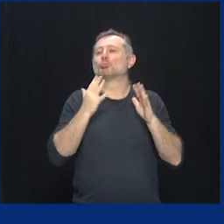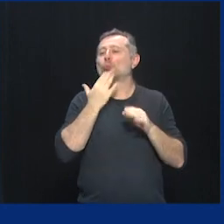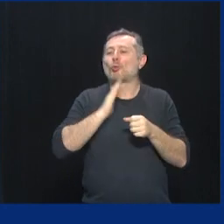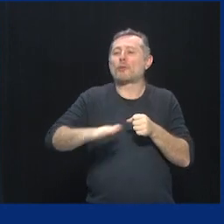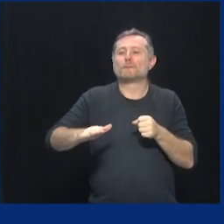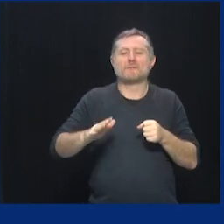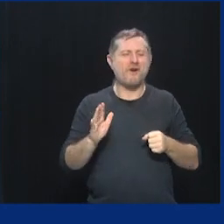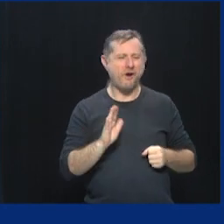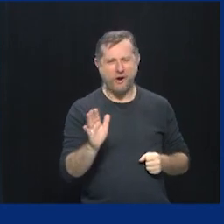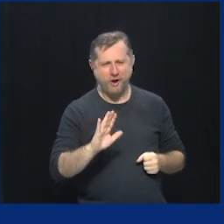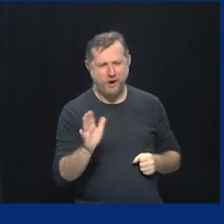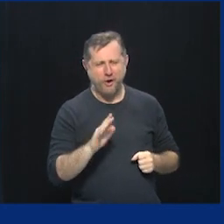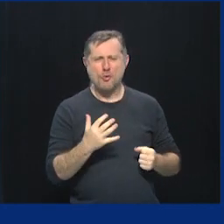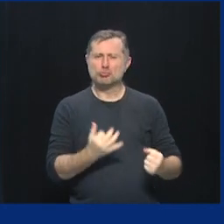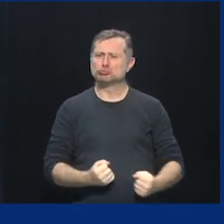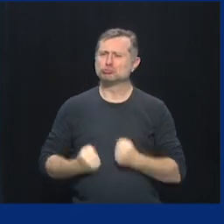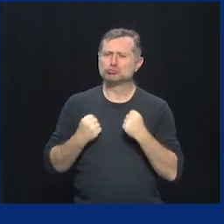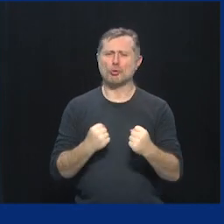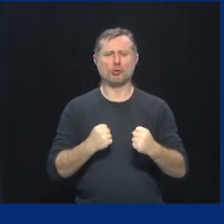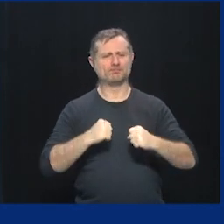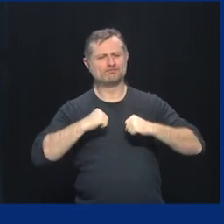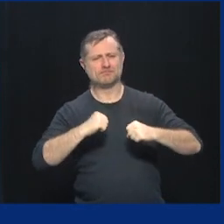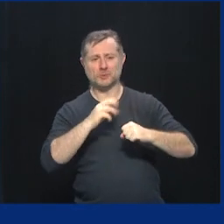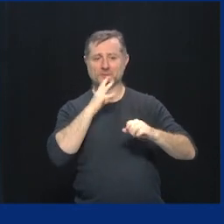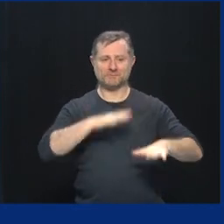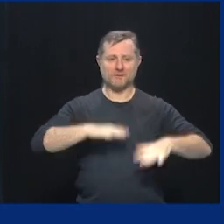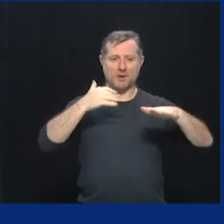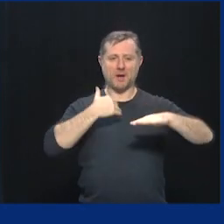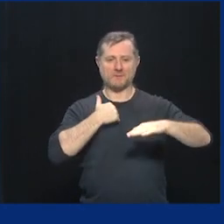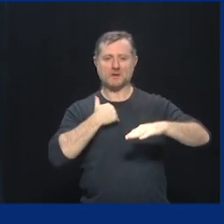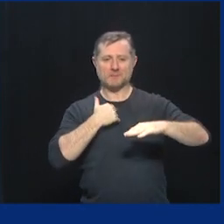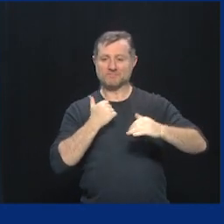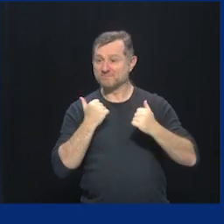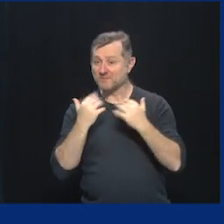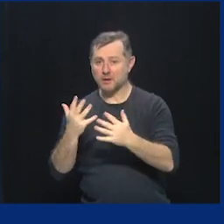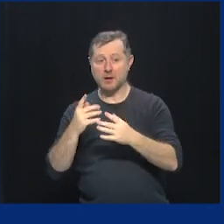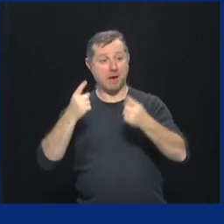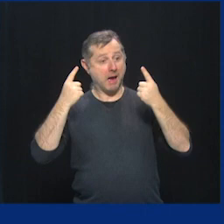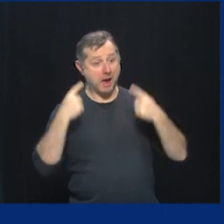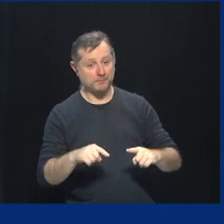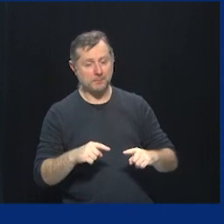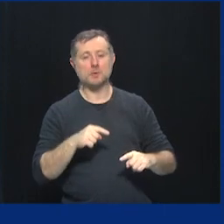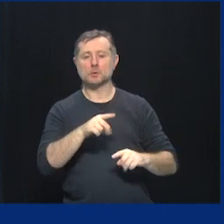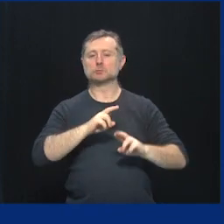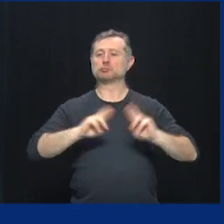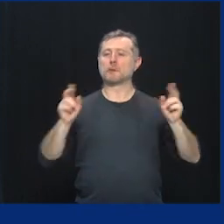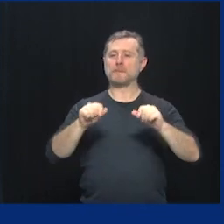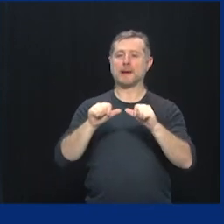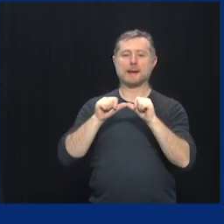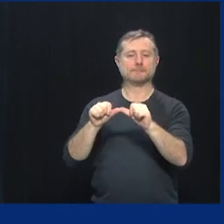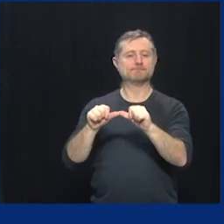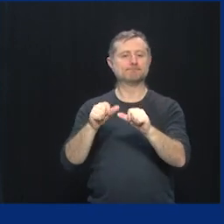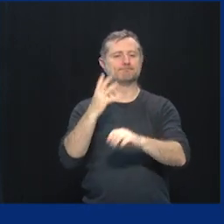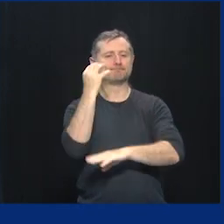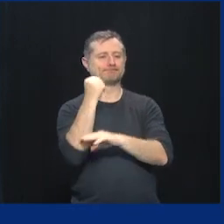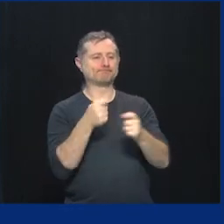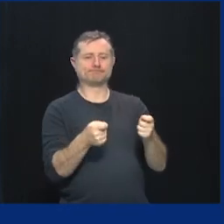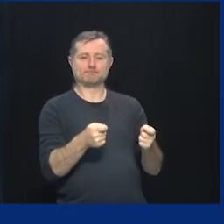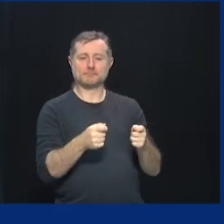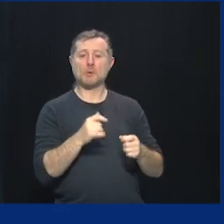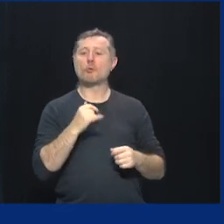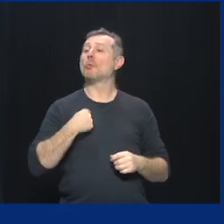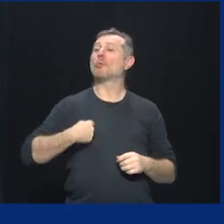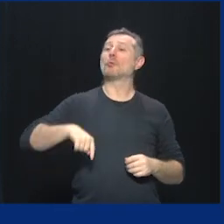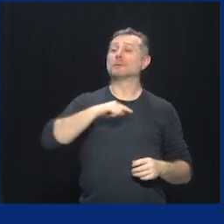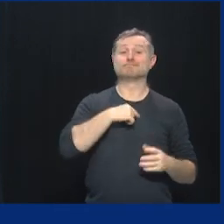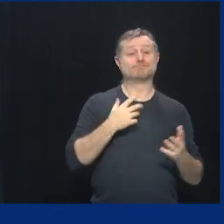anything else occurs, they are much more resistant. And you saw some results of that from the Sandy money, but we need